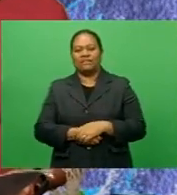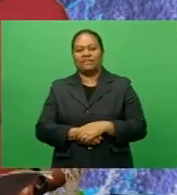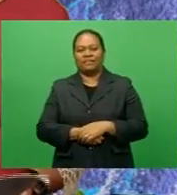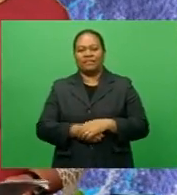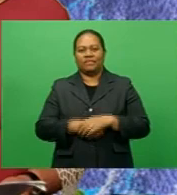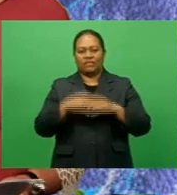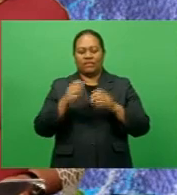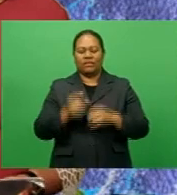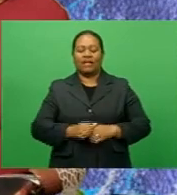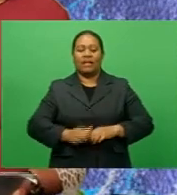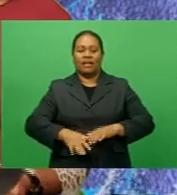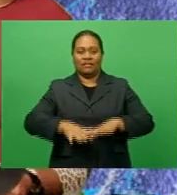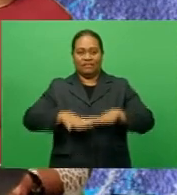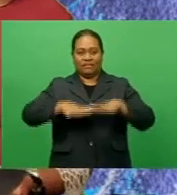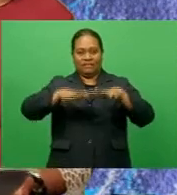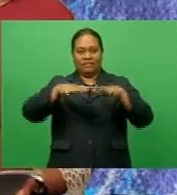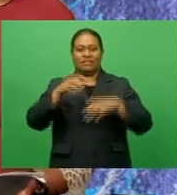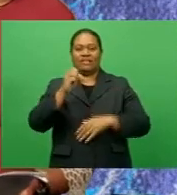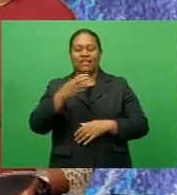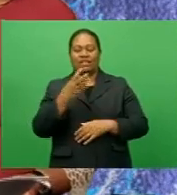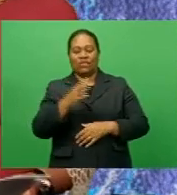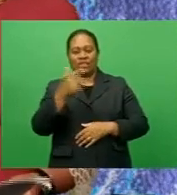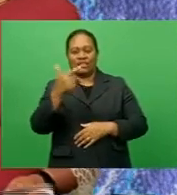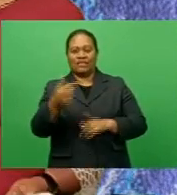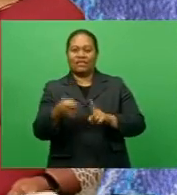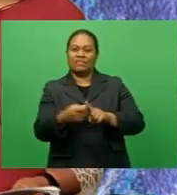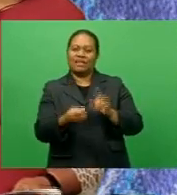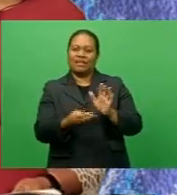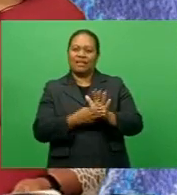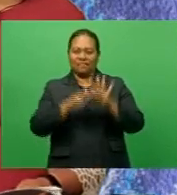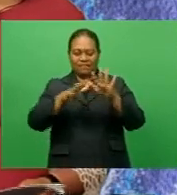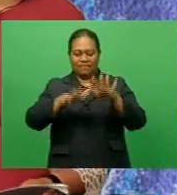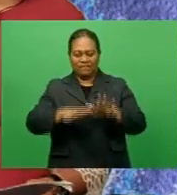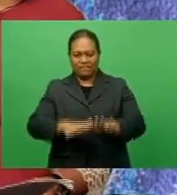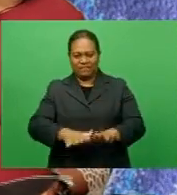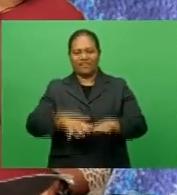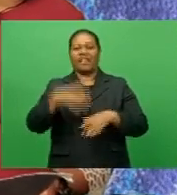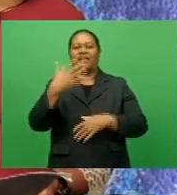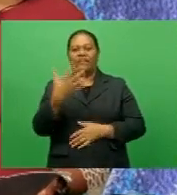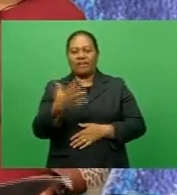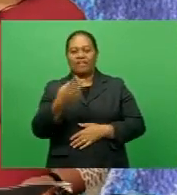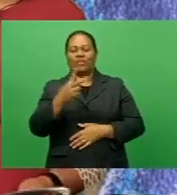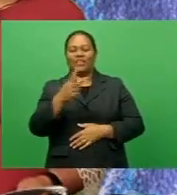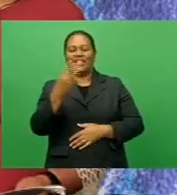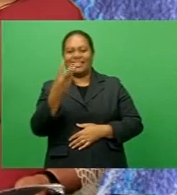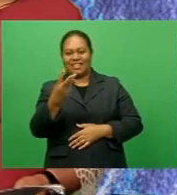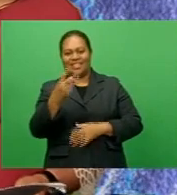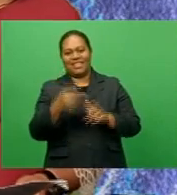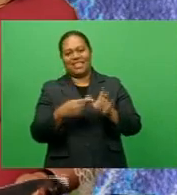For the tides, high tide at 10:47 p.m. with low tide at 5:23 a.m.